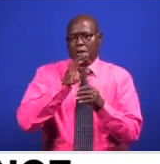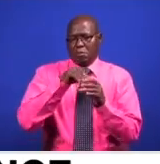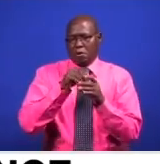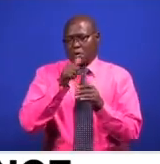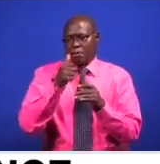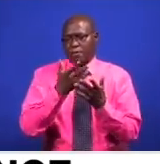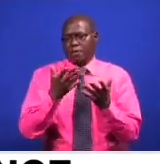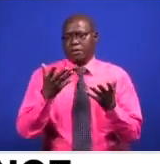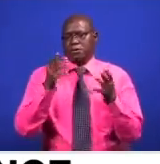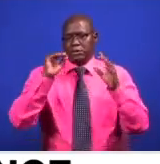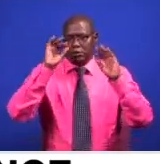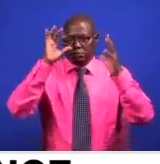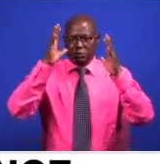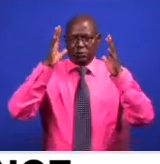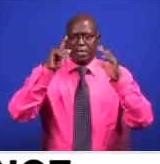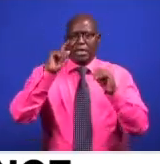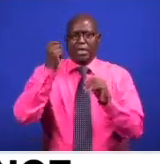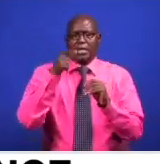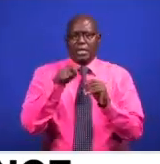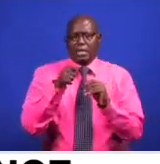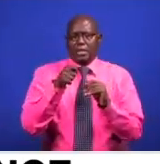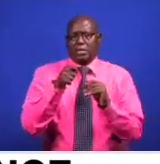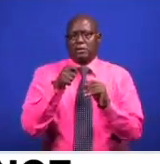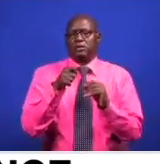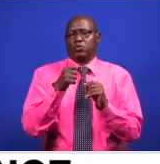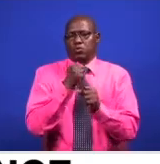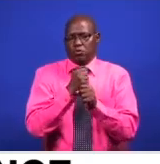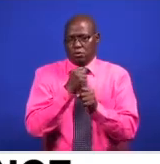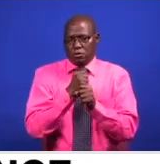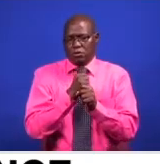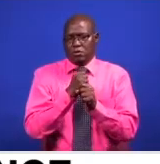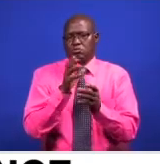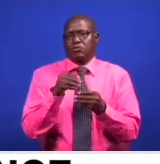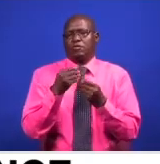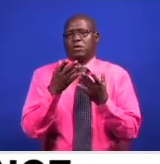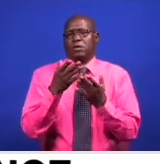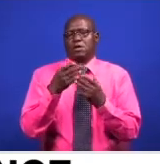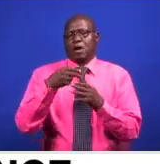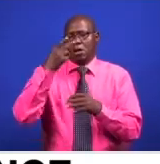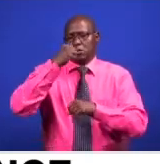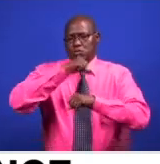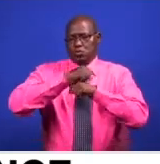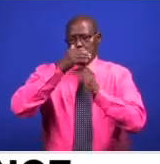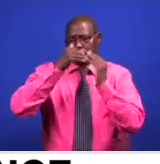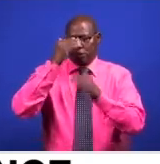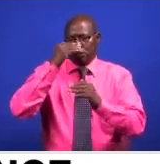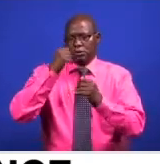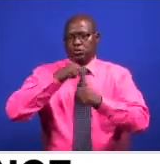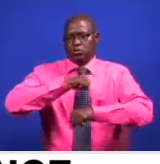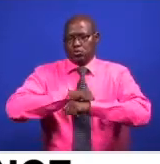celebrate Kenya Keys milestones in providing high school and university scholarships to needy students